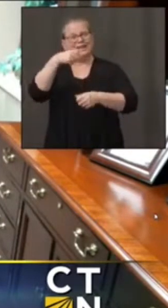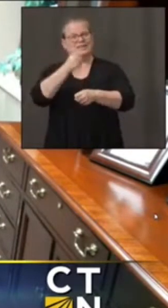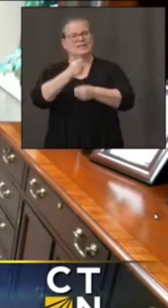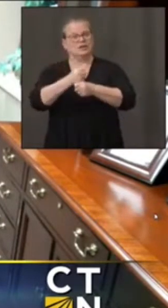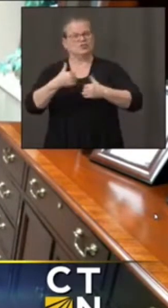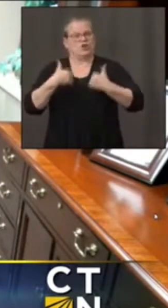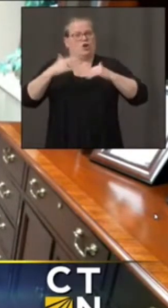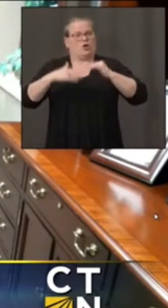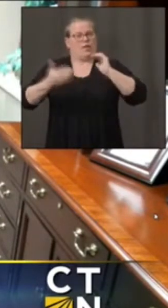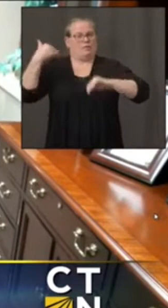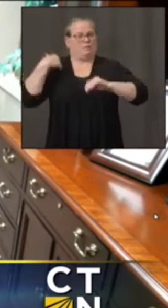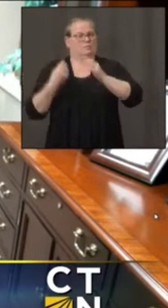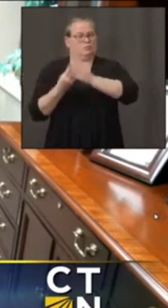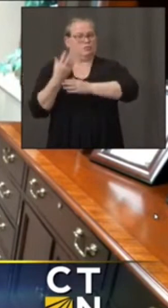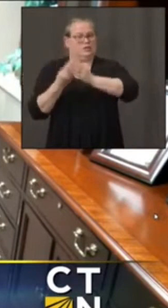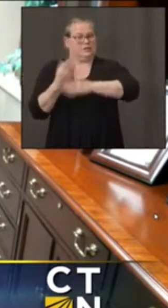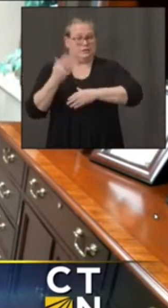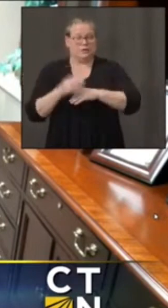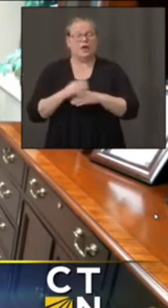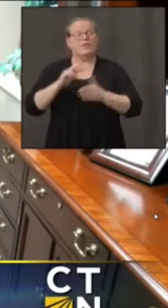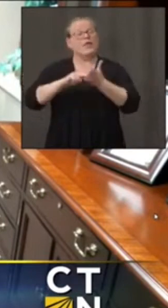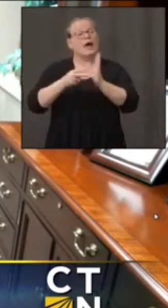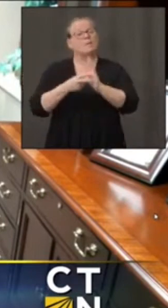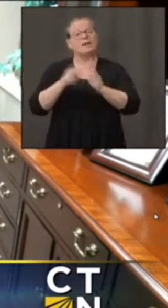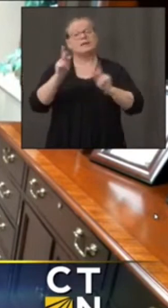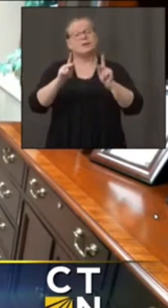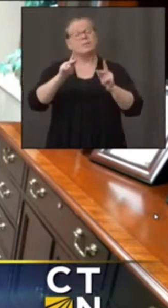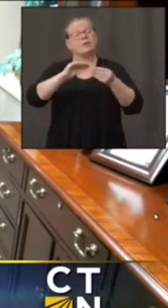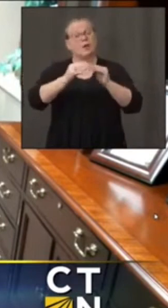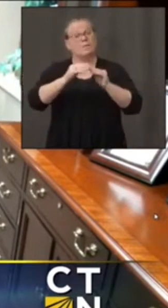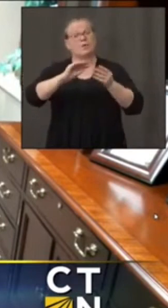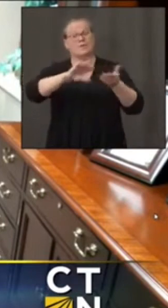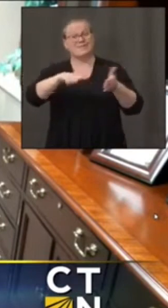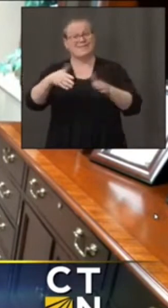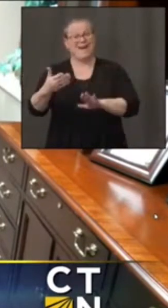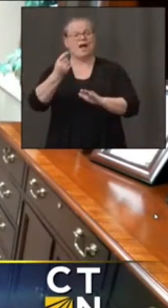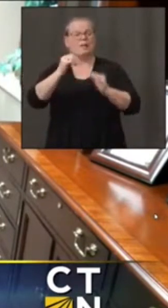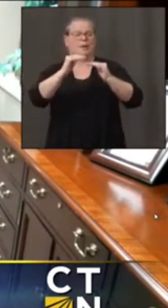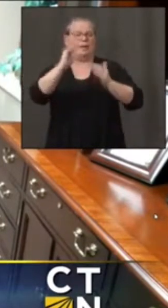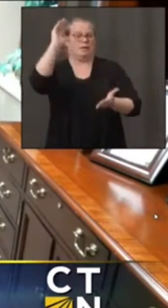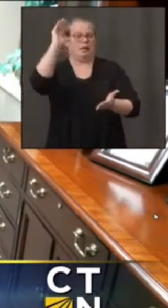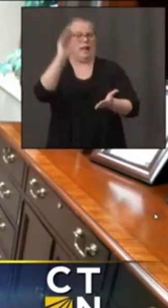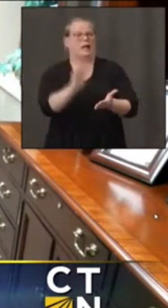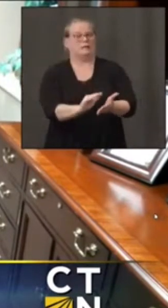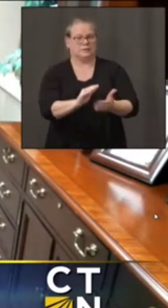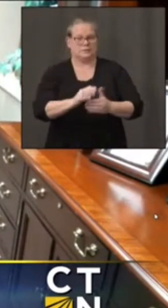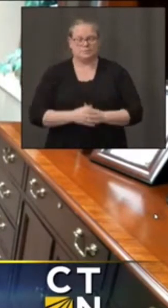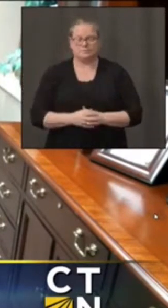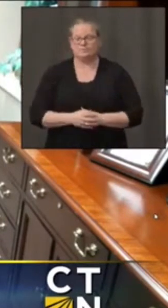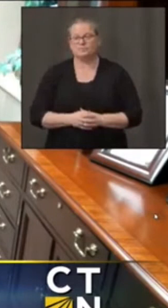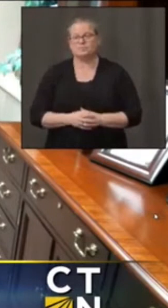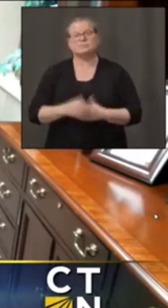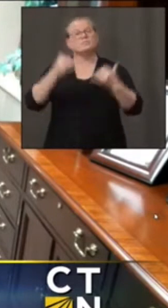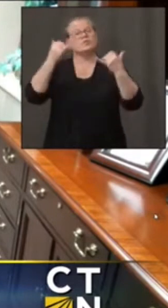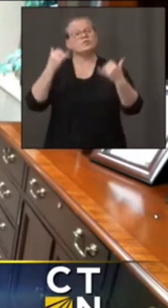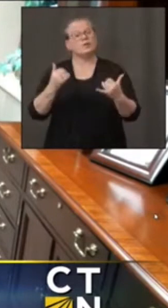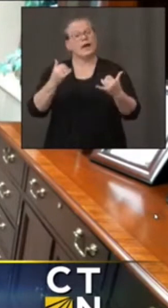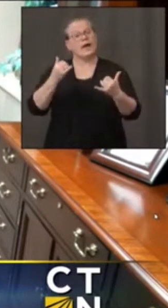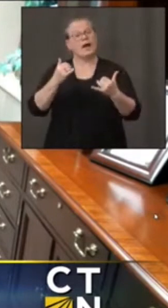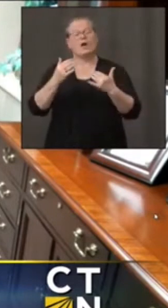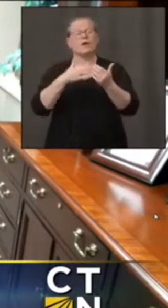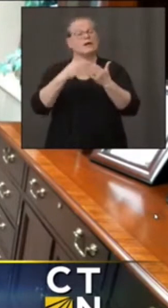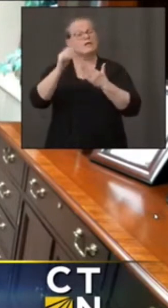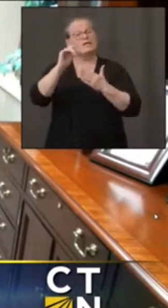think, now, even when you do get sick, what is very different now than was, say, in March and April, is many